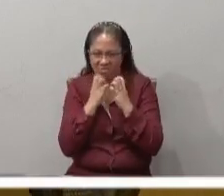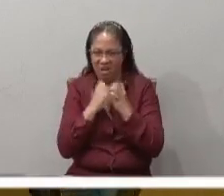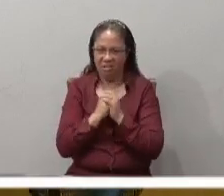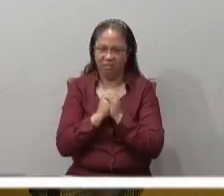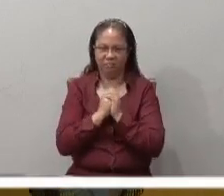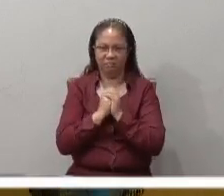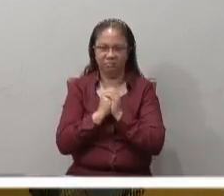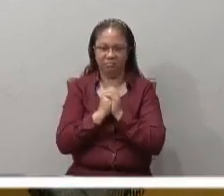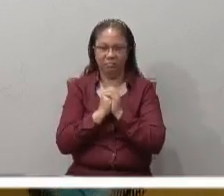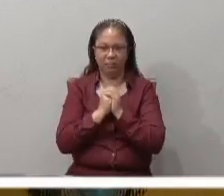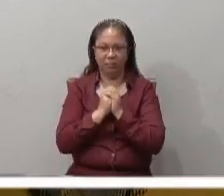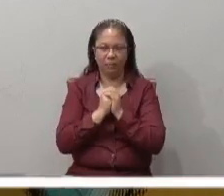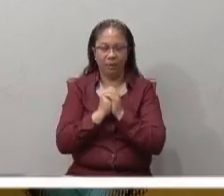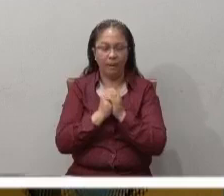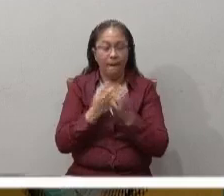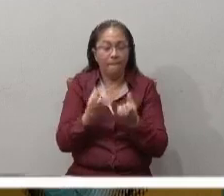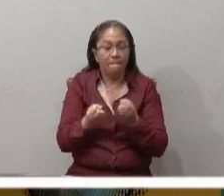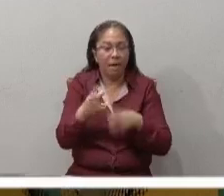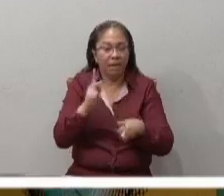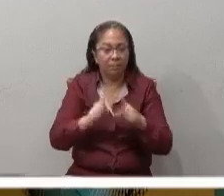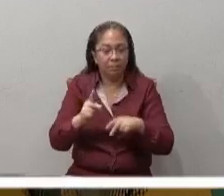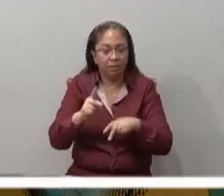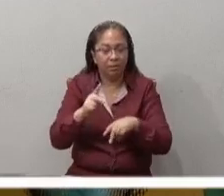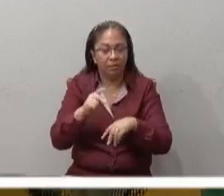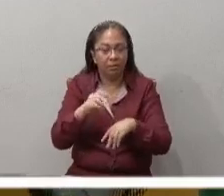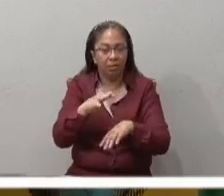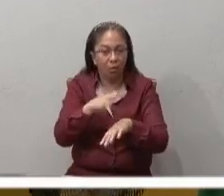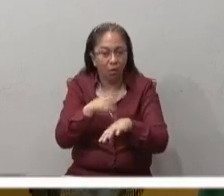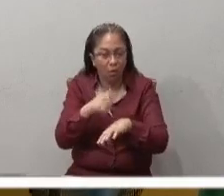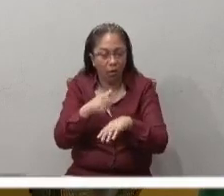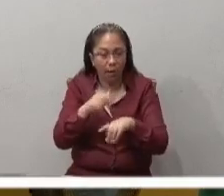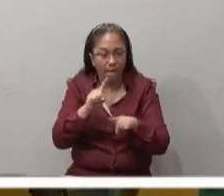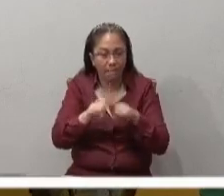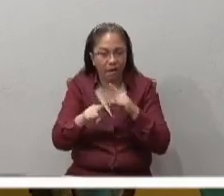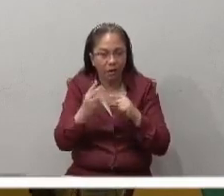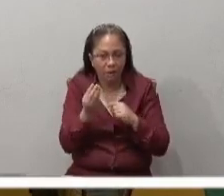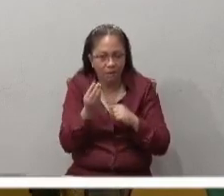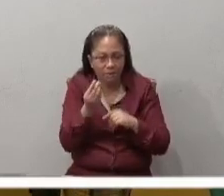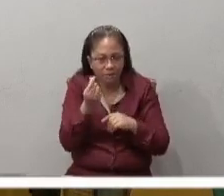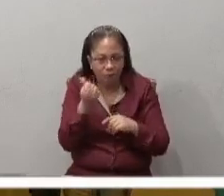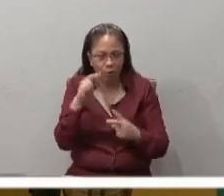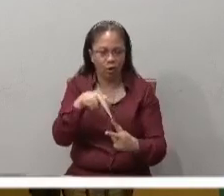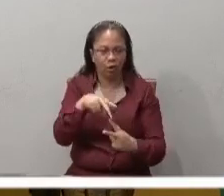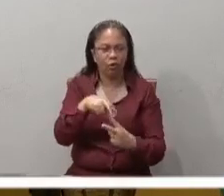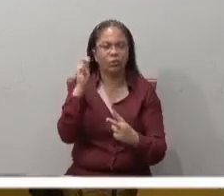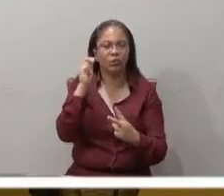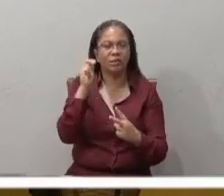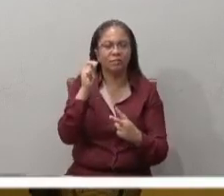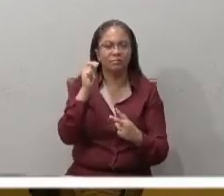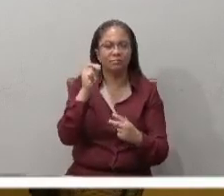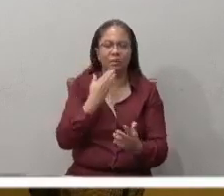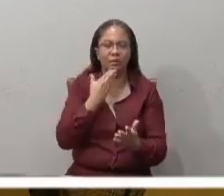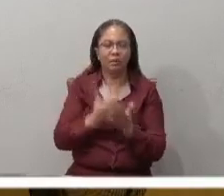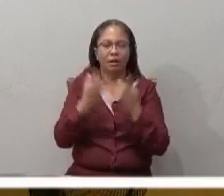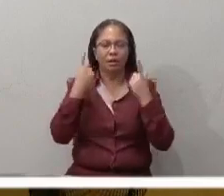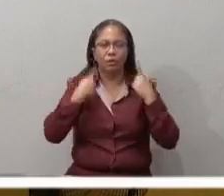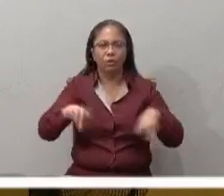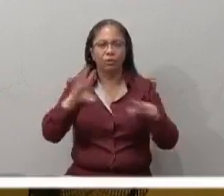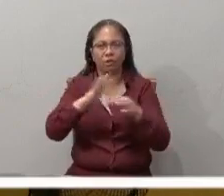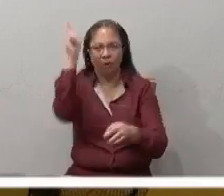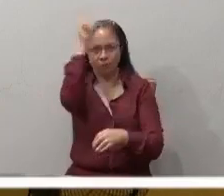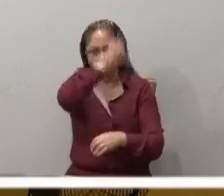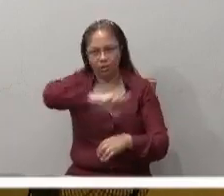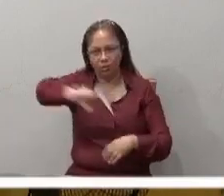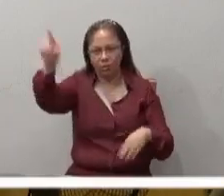teeth. For many are called, but few are chosen.'" The Gospel of the